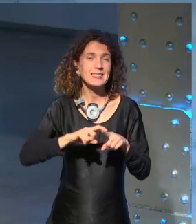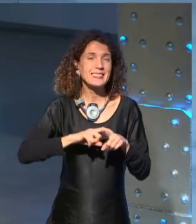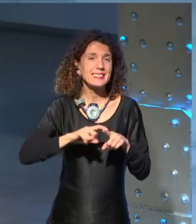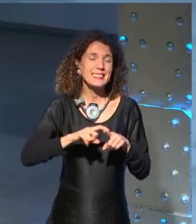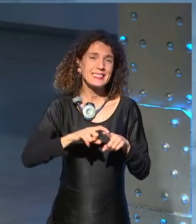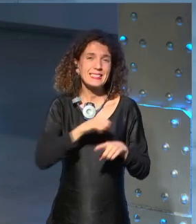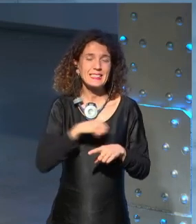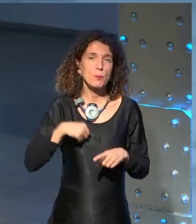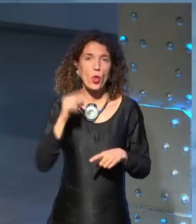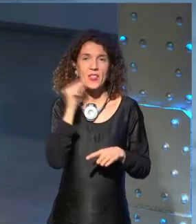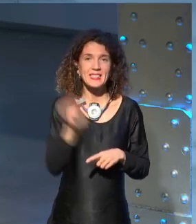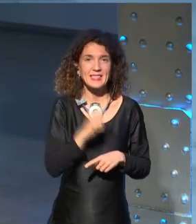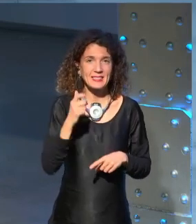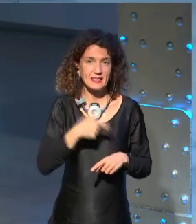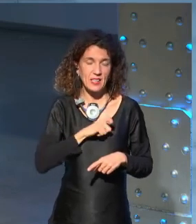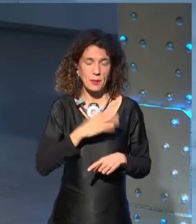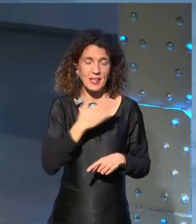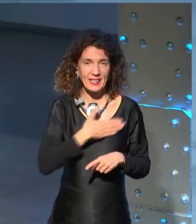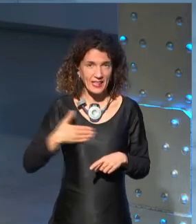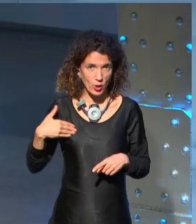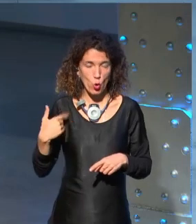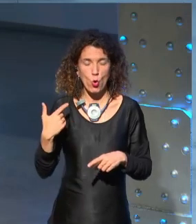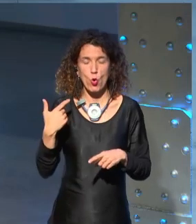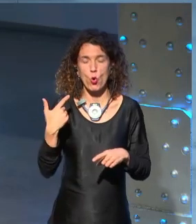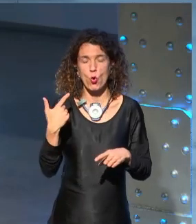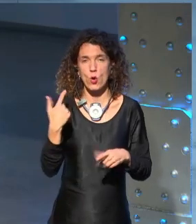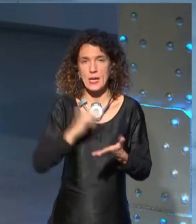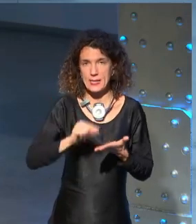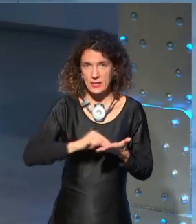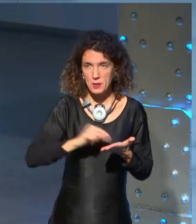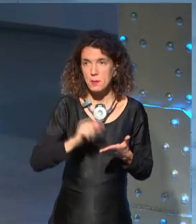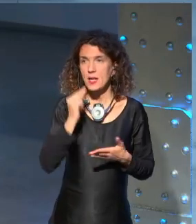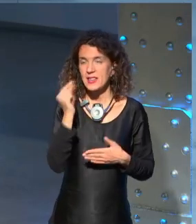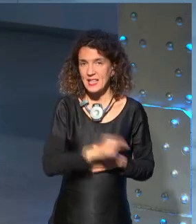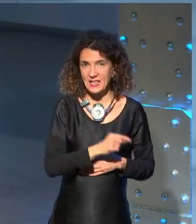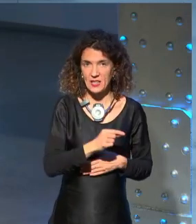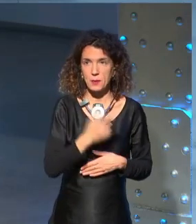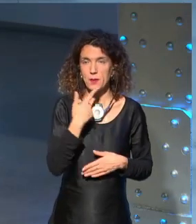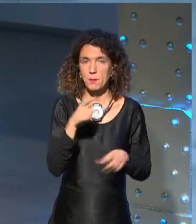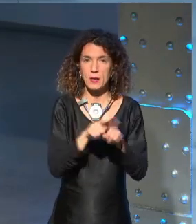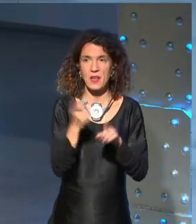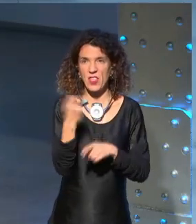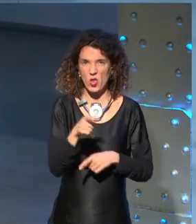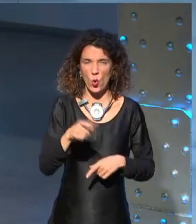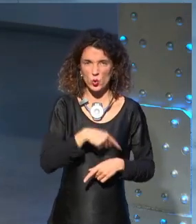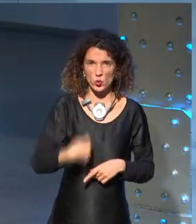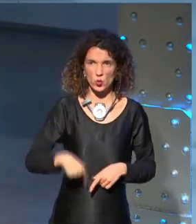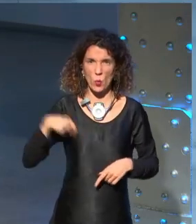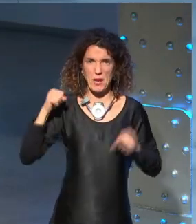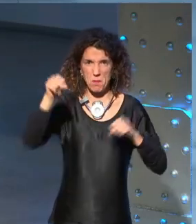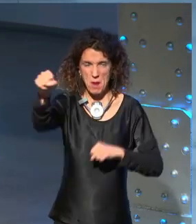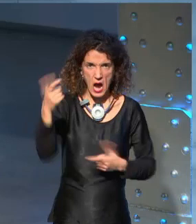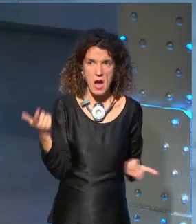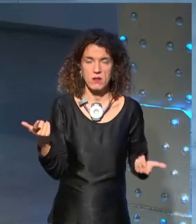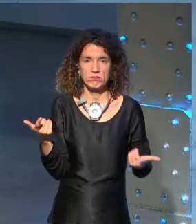The idea of a Superman detective and a subservient female somewhere,